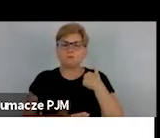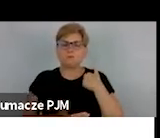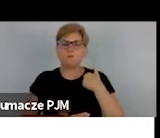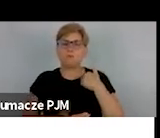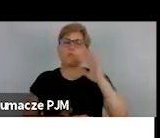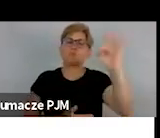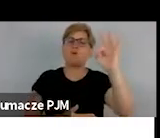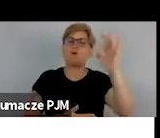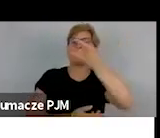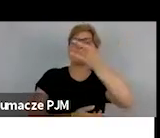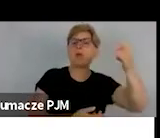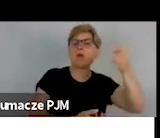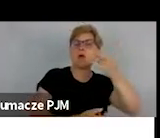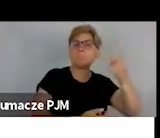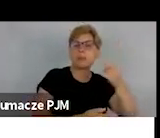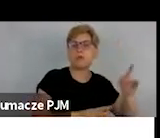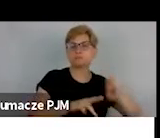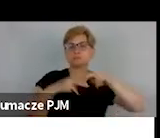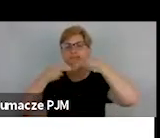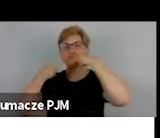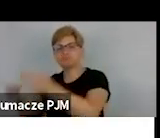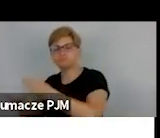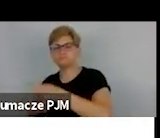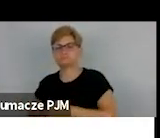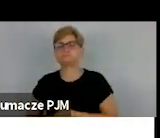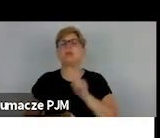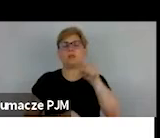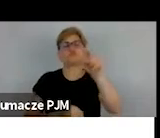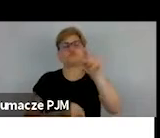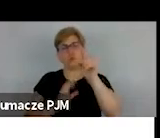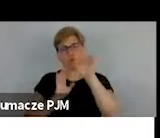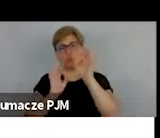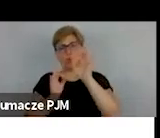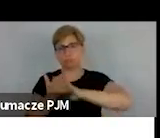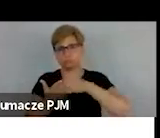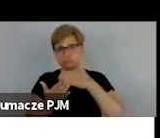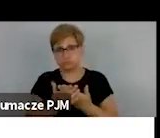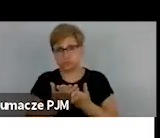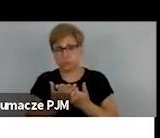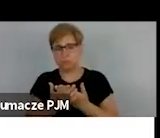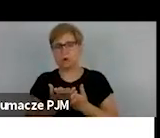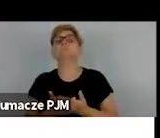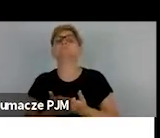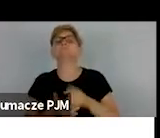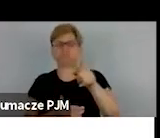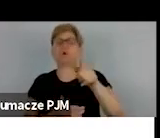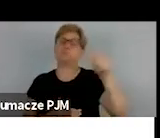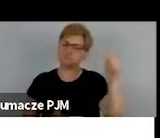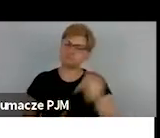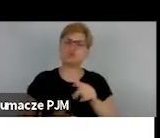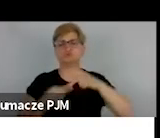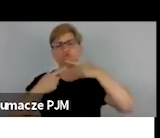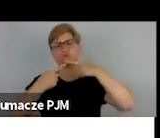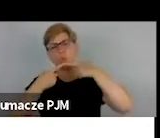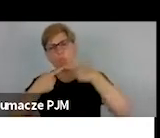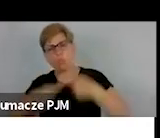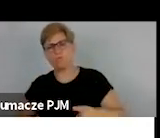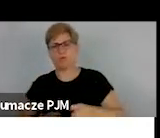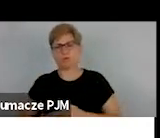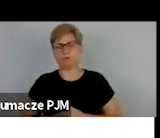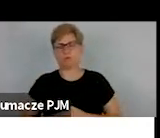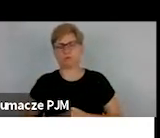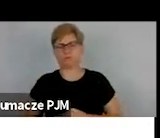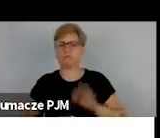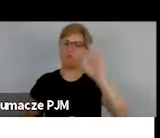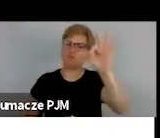leaders accountable, both because of the conversation that it generates nationally and because of the symbolic value of doing so. And I